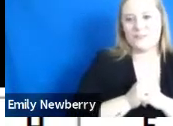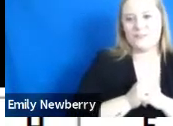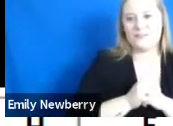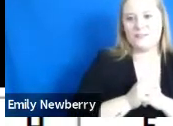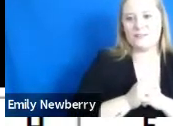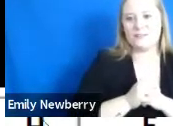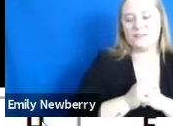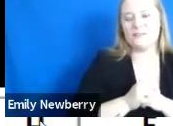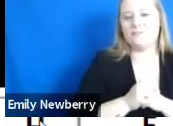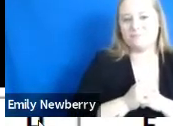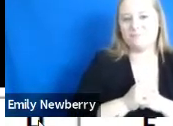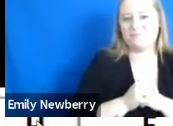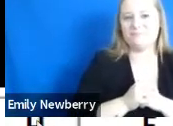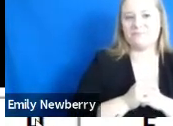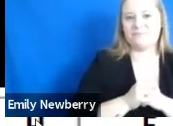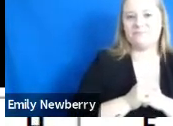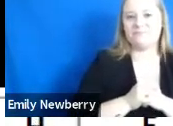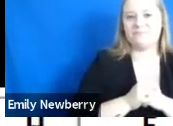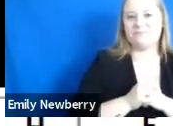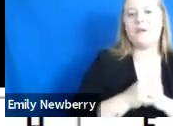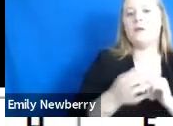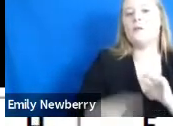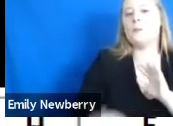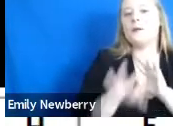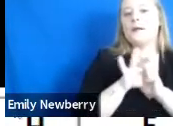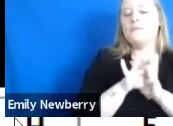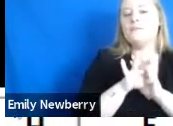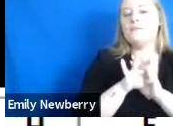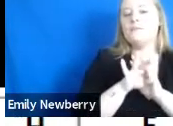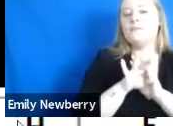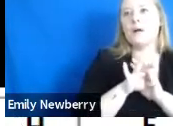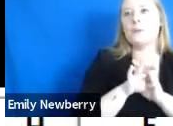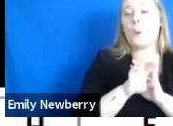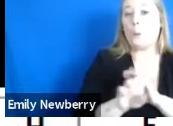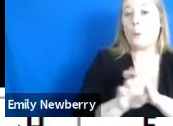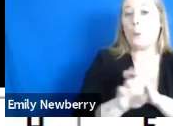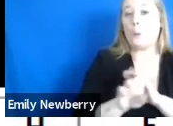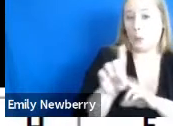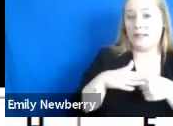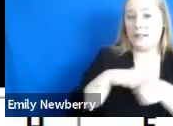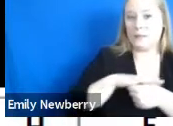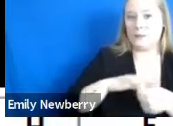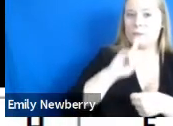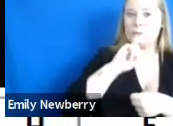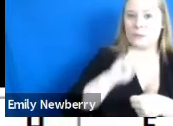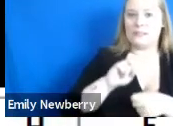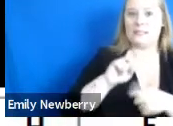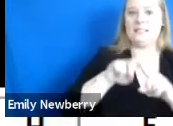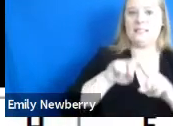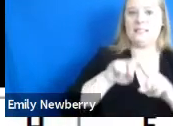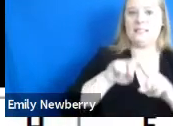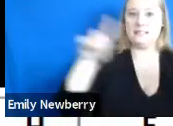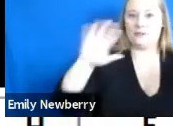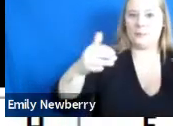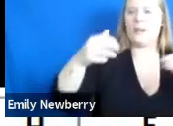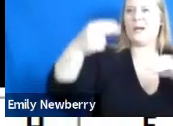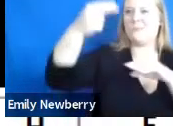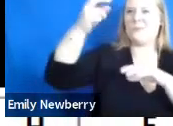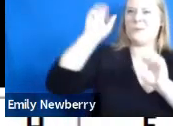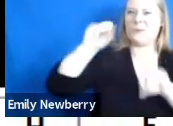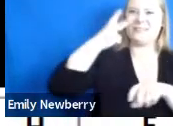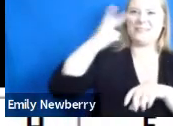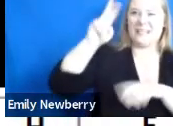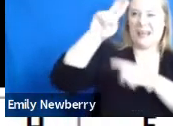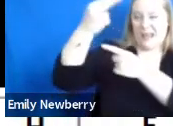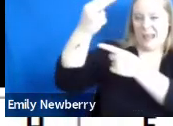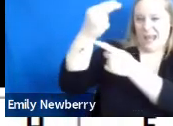unrevealed. And so what we found, only one site was significantly differing with all the other irrigation ditch sites that we